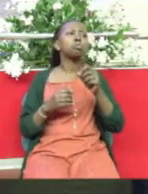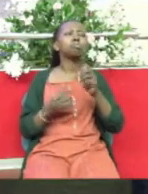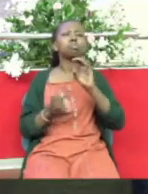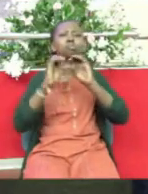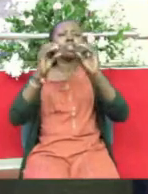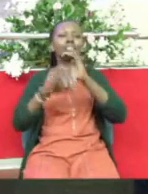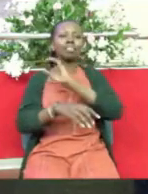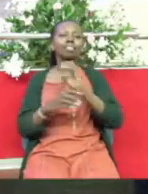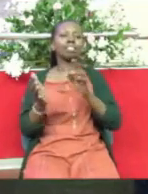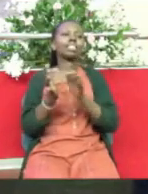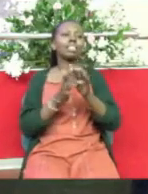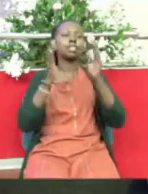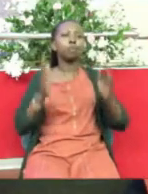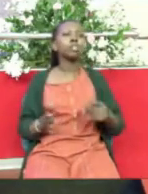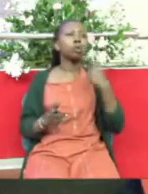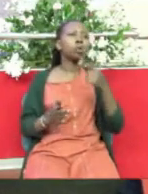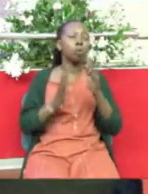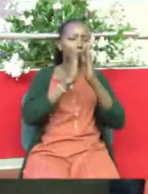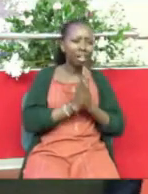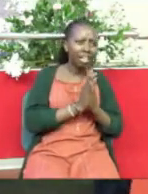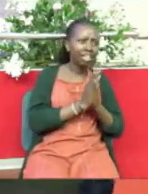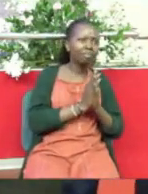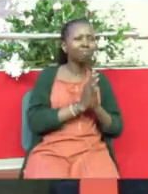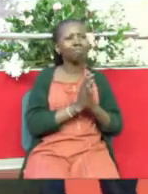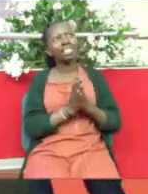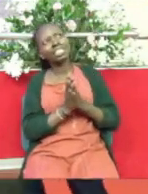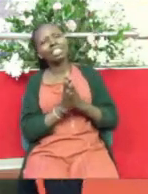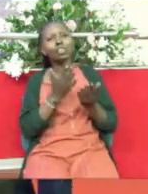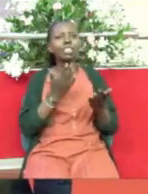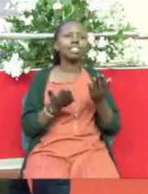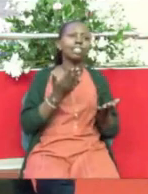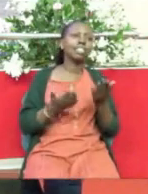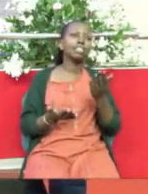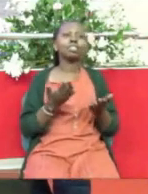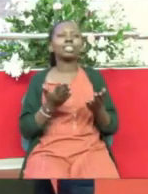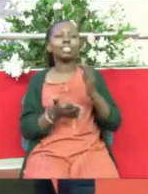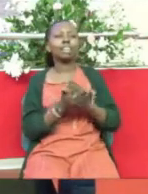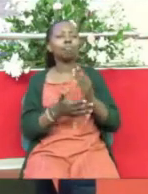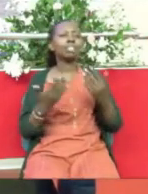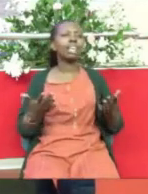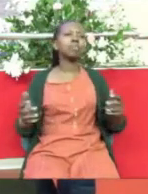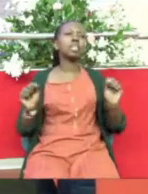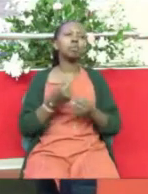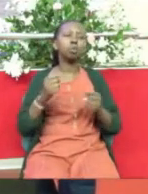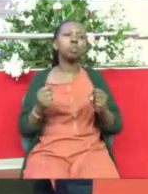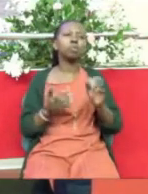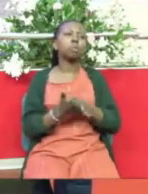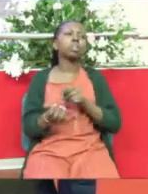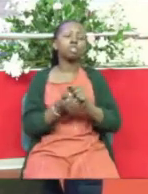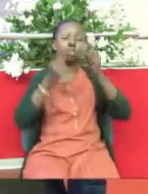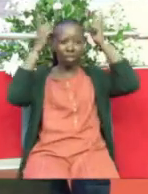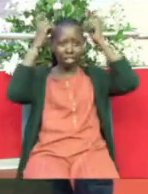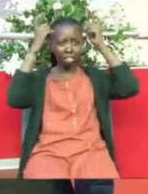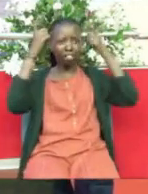Kwamba mshirika ama mkristo ambaye huwa tu ni mara kwa mara hawezi akamshinda shetani ambaye huwa kazini kila wakati. Can you turn to your